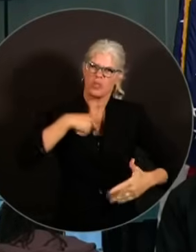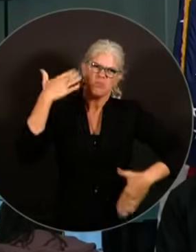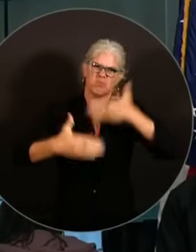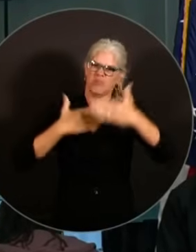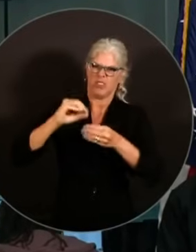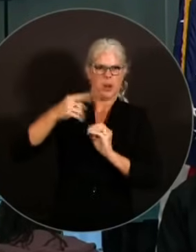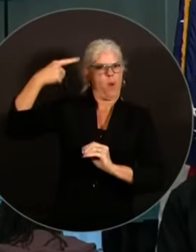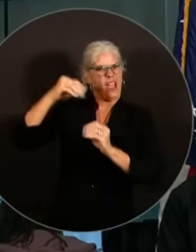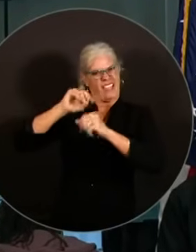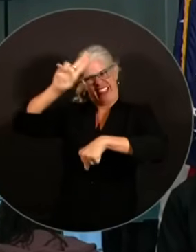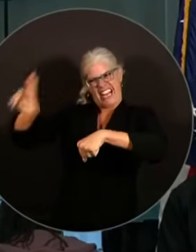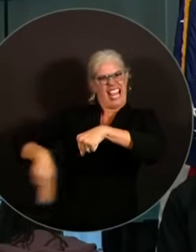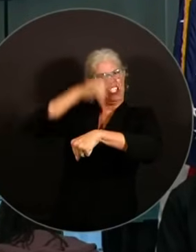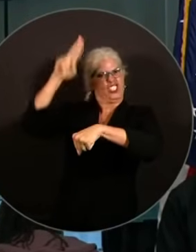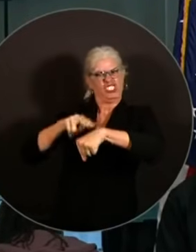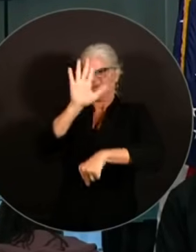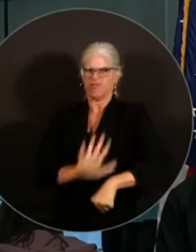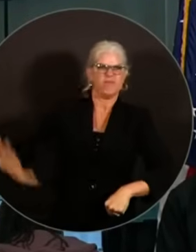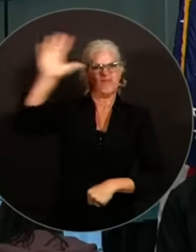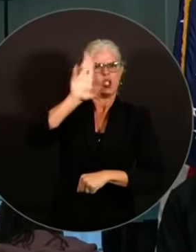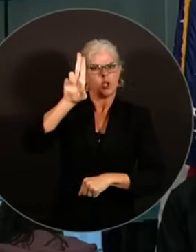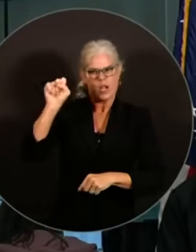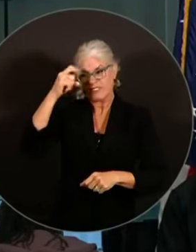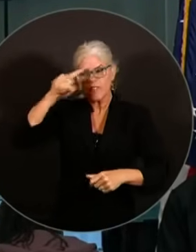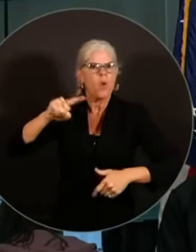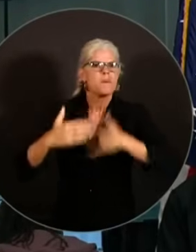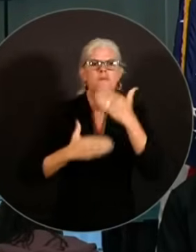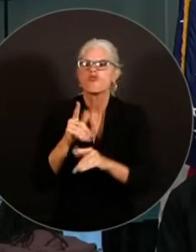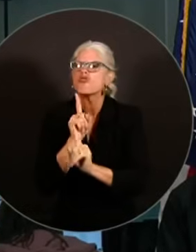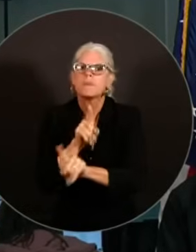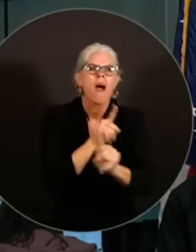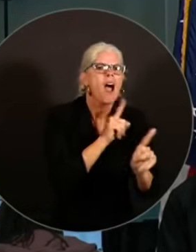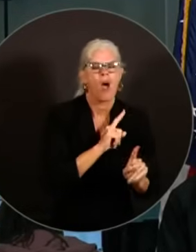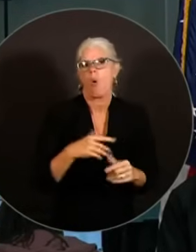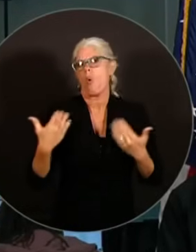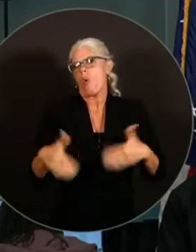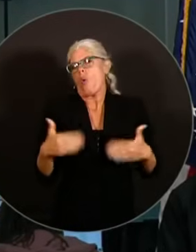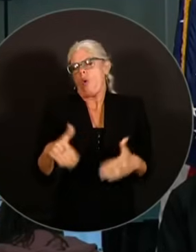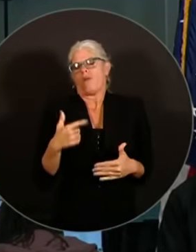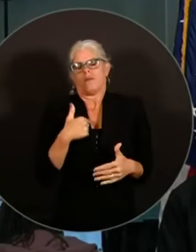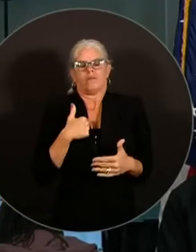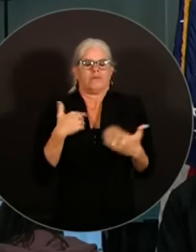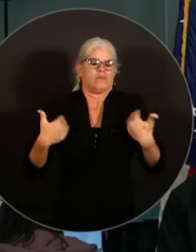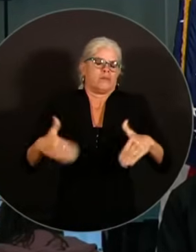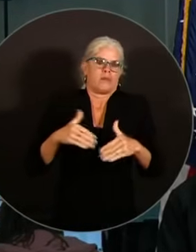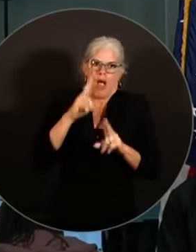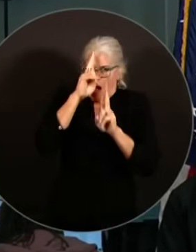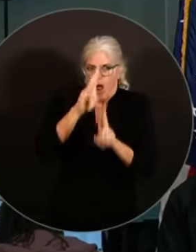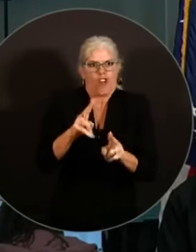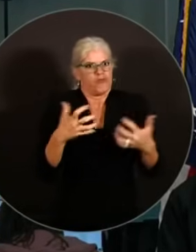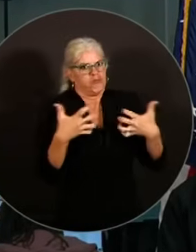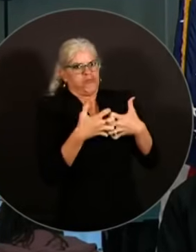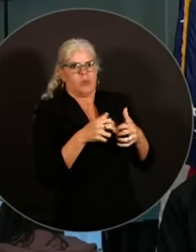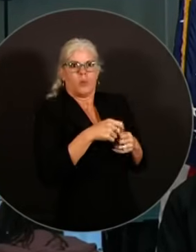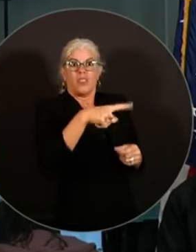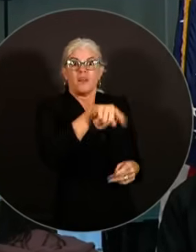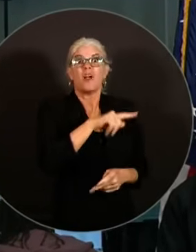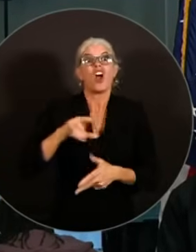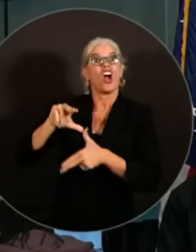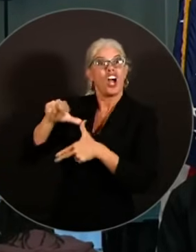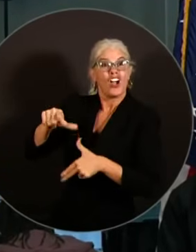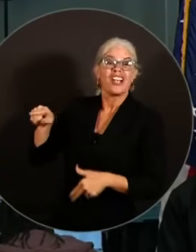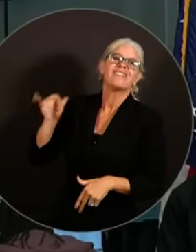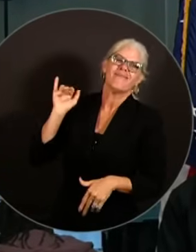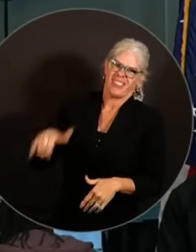leaders in the nation for emergency response. We're privileged and honored to be a part of that team. Responding to hurricanes and natural disasters is what we do. As